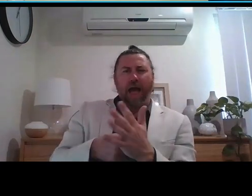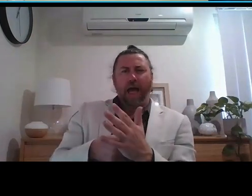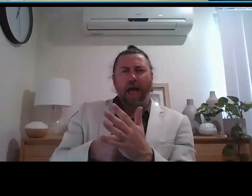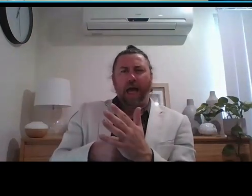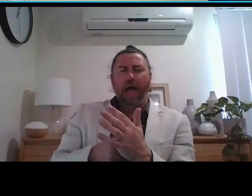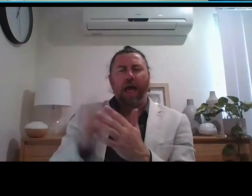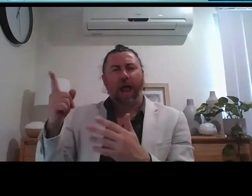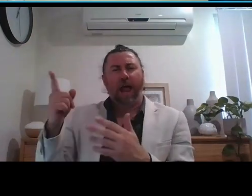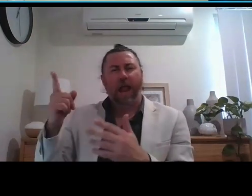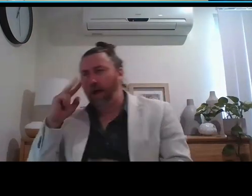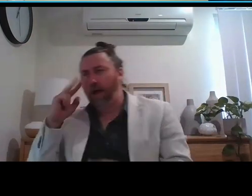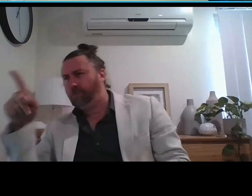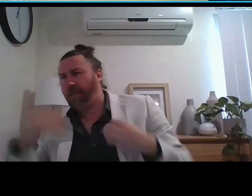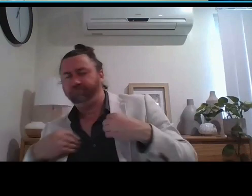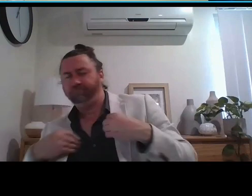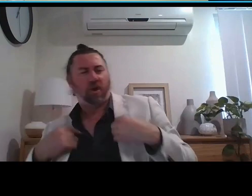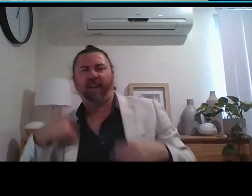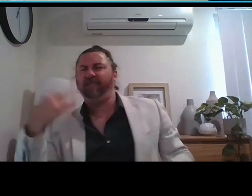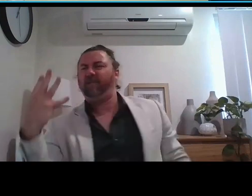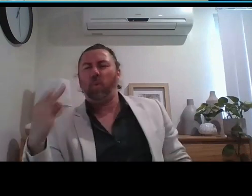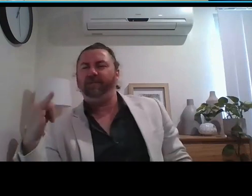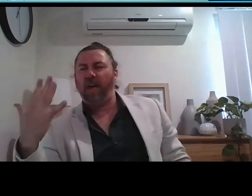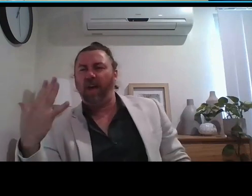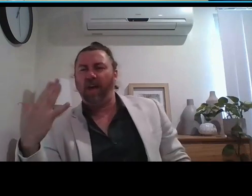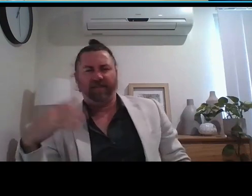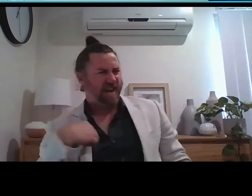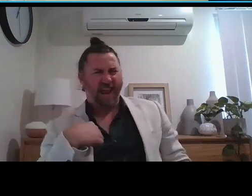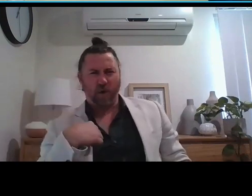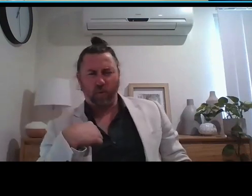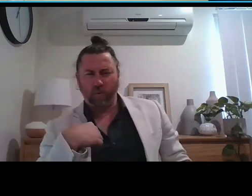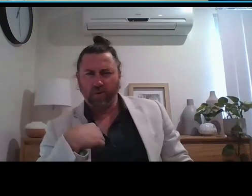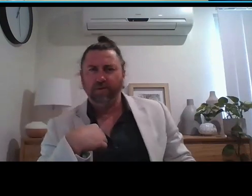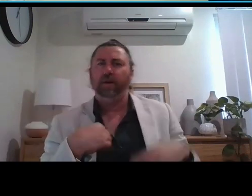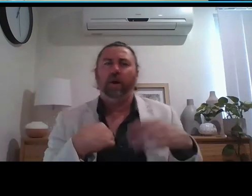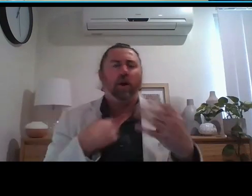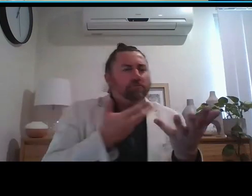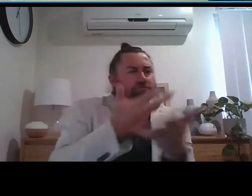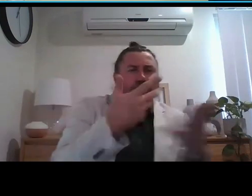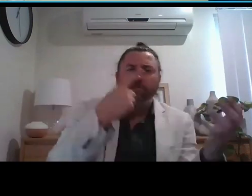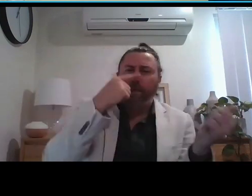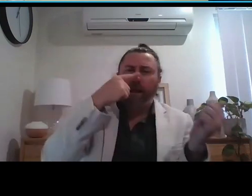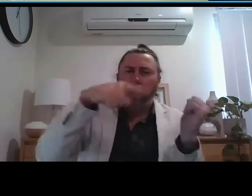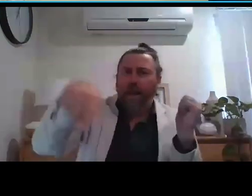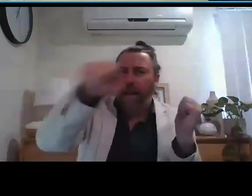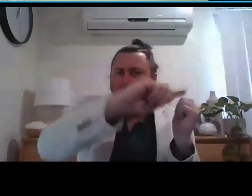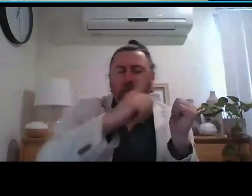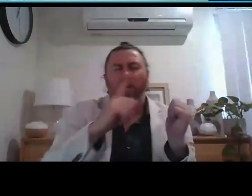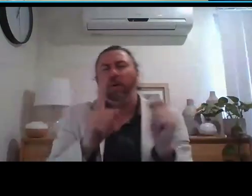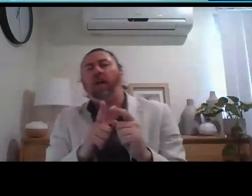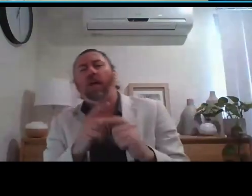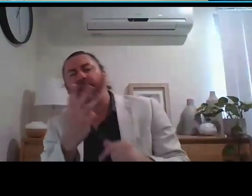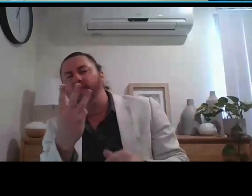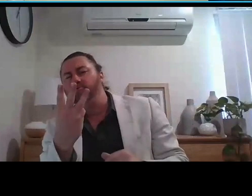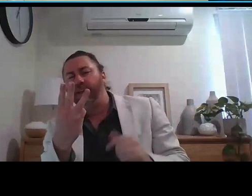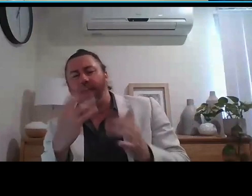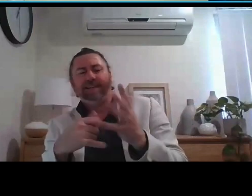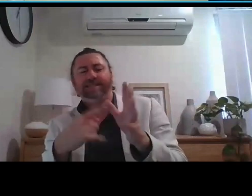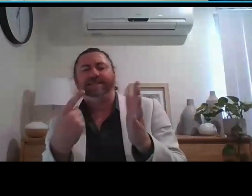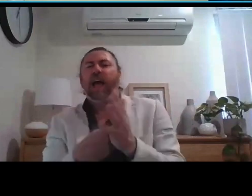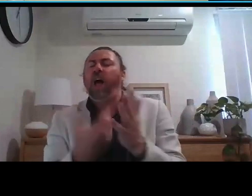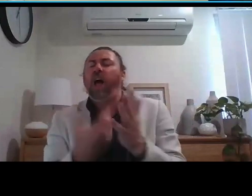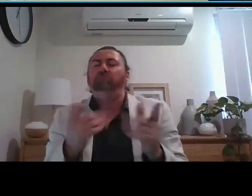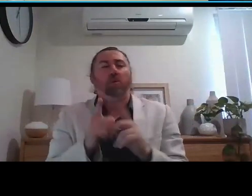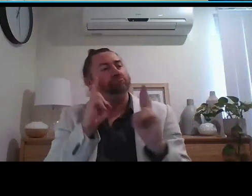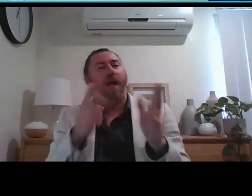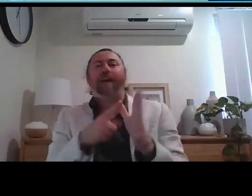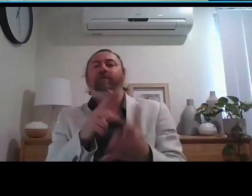what the stars mean to them. And so a 3-star was seen as acceptable, adequate, average, not dissimilar with views on other